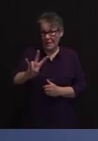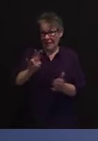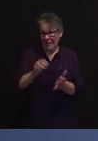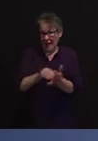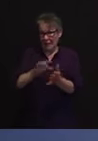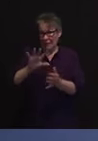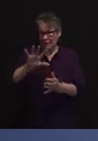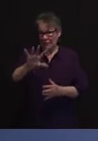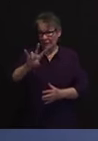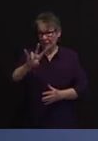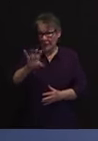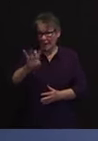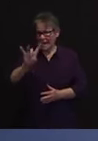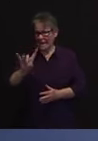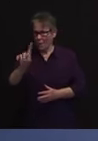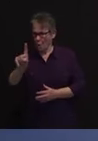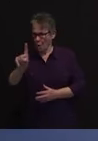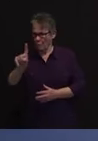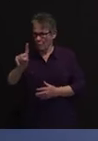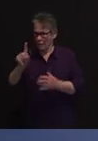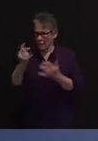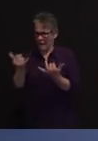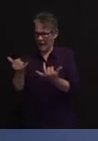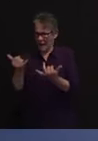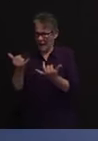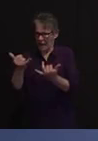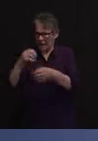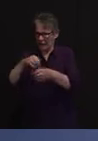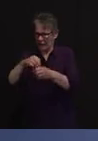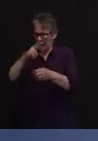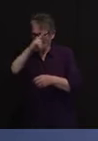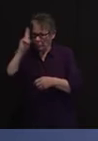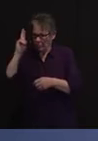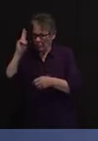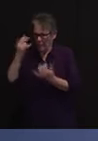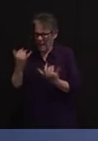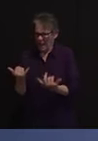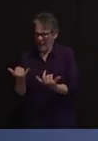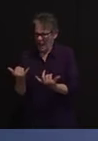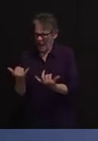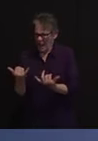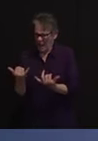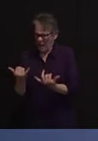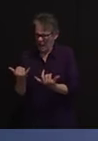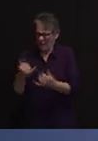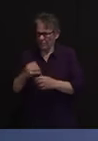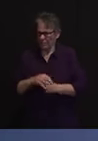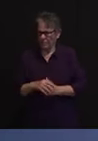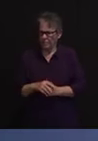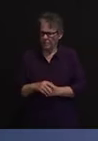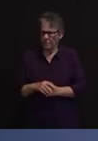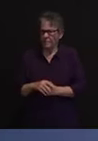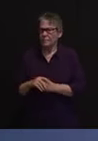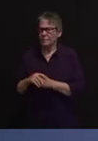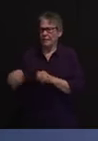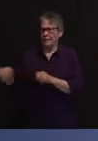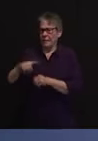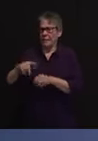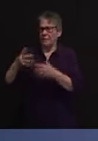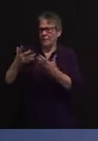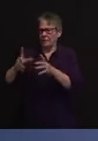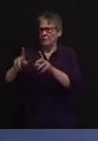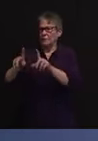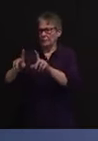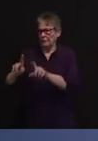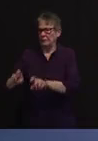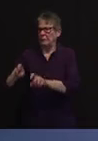individuals who have tested positive for COVID-19 and persons that are under investigation. The daily growth rate